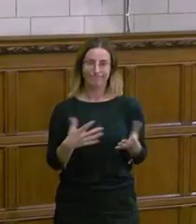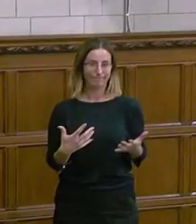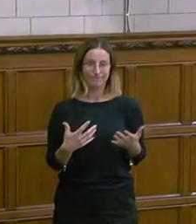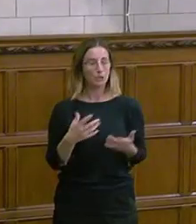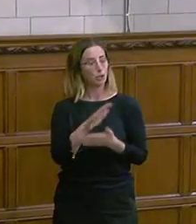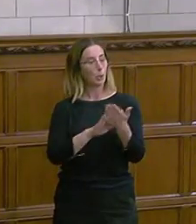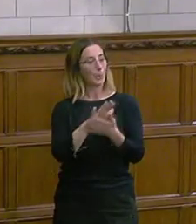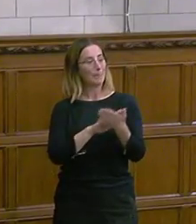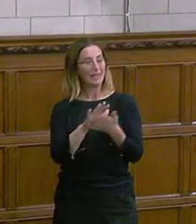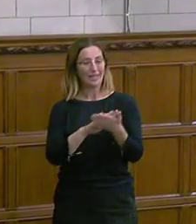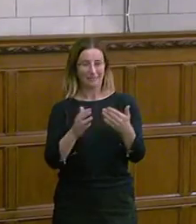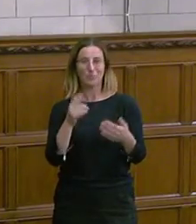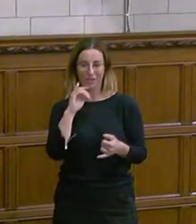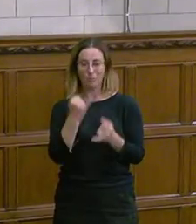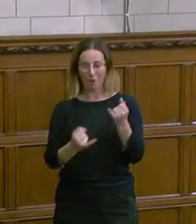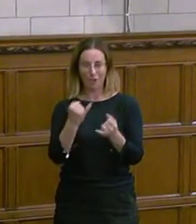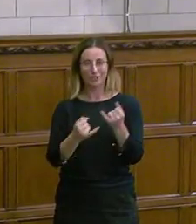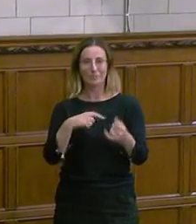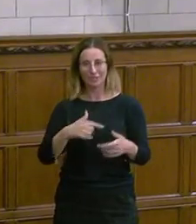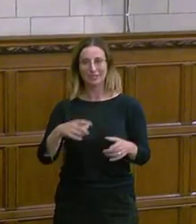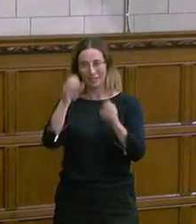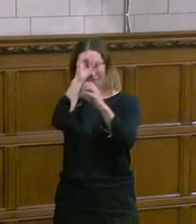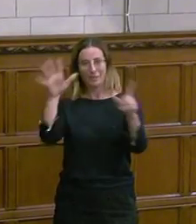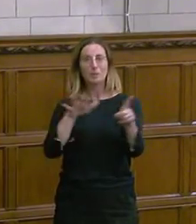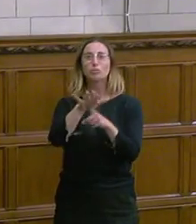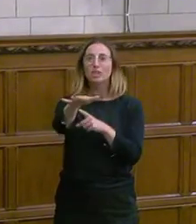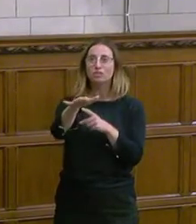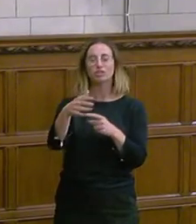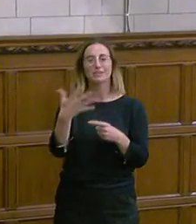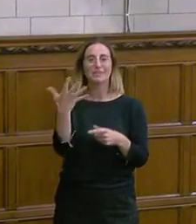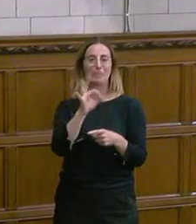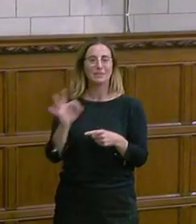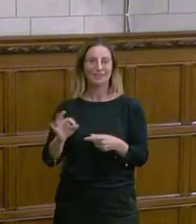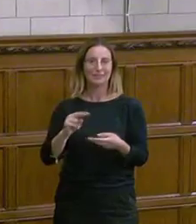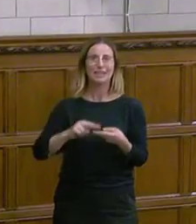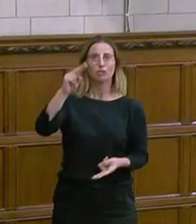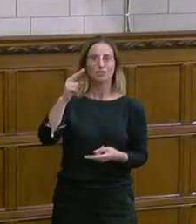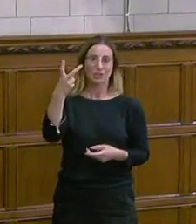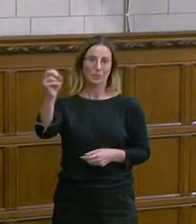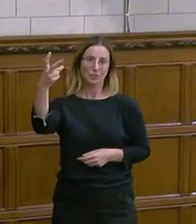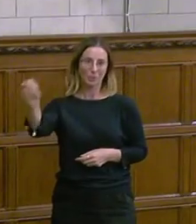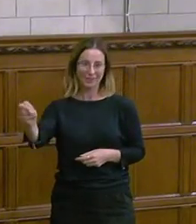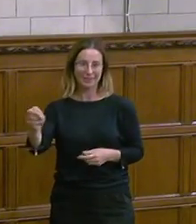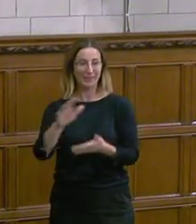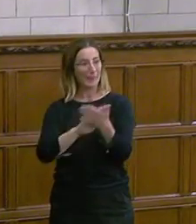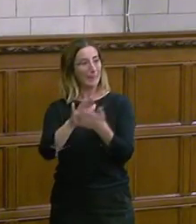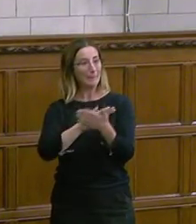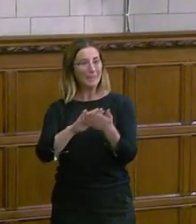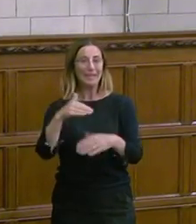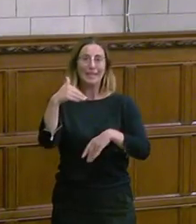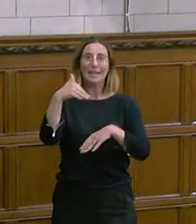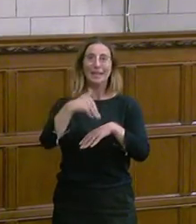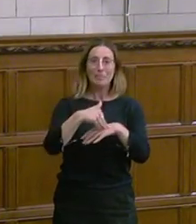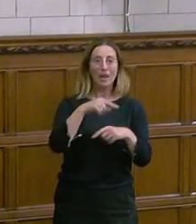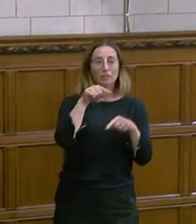get worse as a further 10% increase in demand is projected by 2020. This has a negative knock-on impact to the County